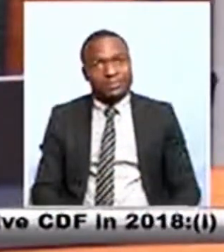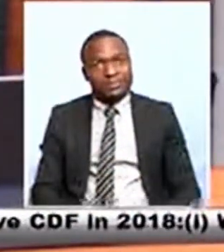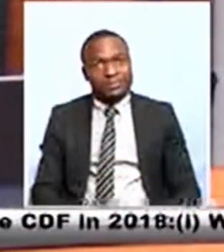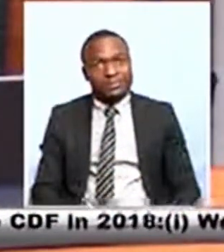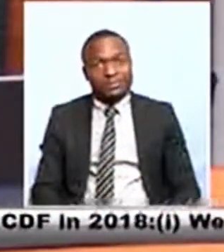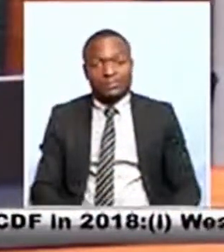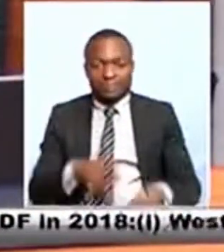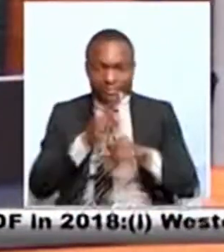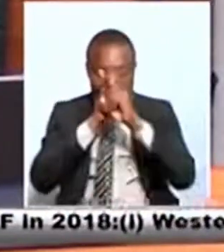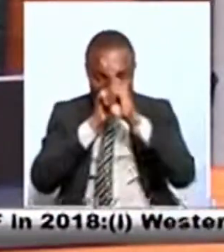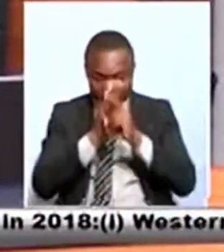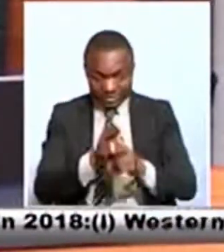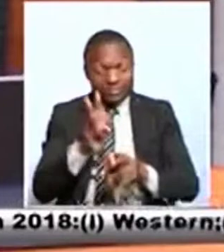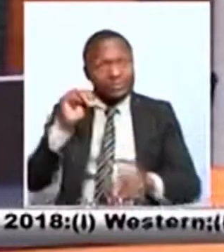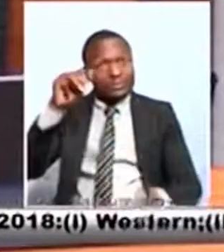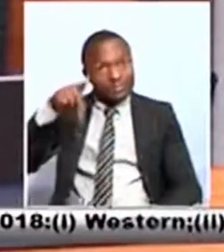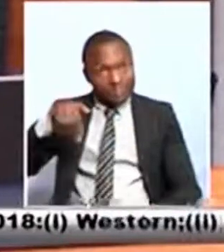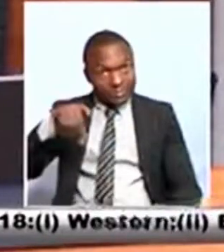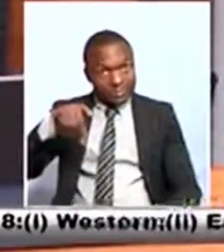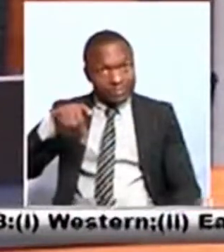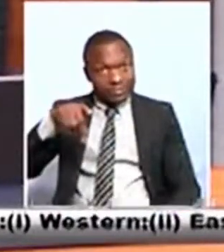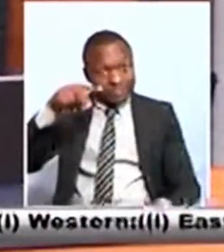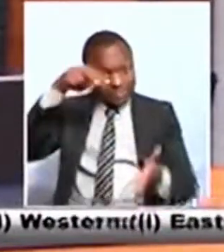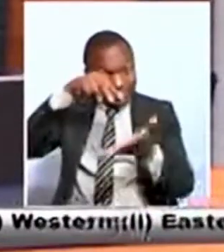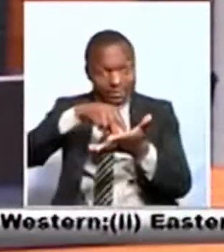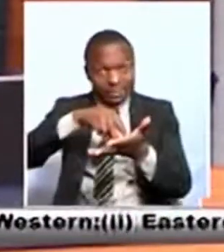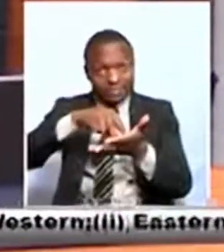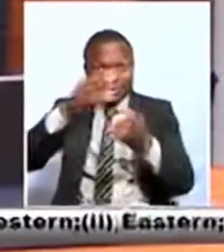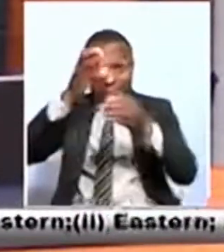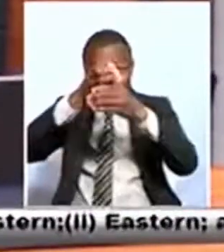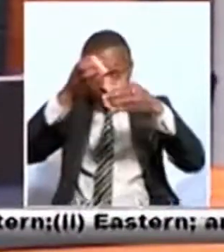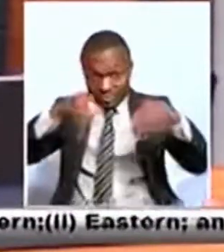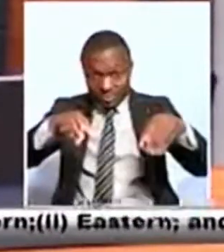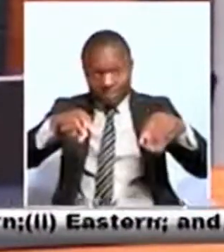The honorable member on the floor for Chinsali,